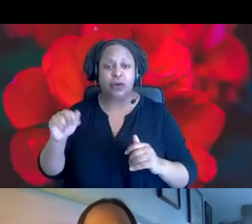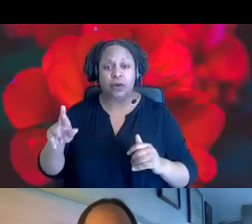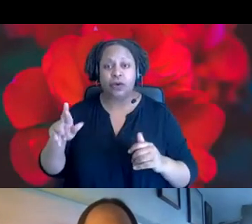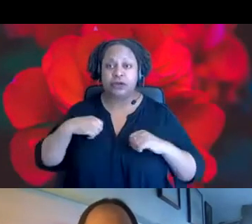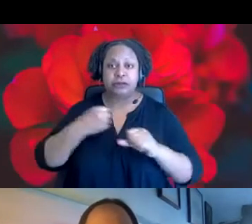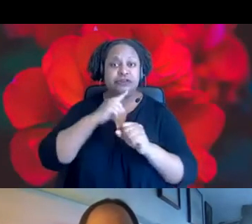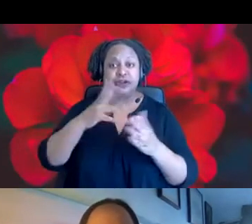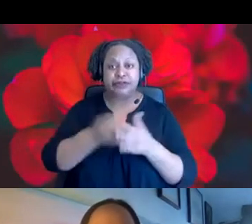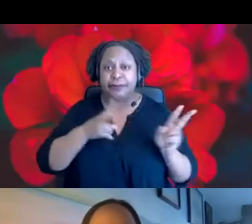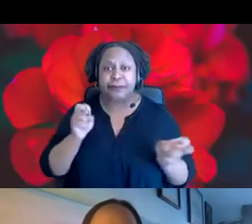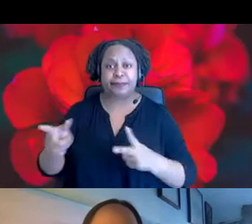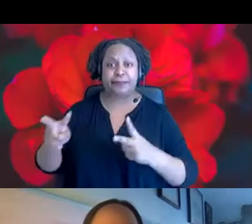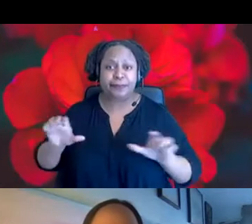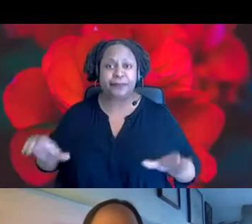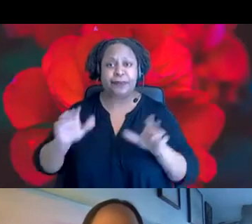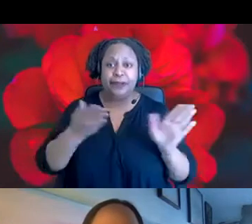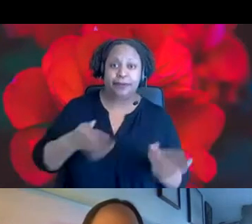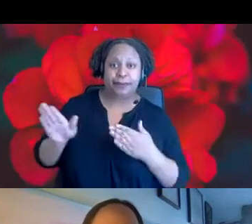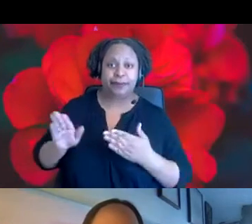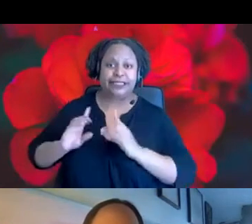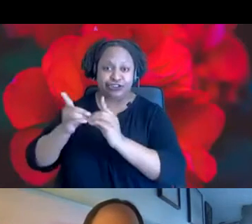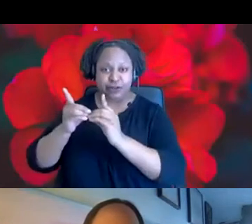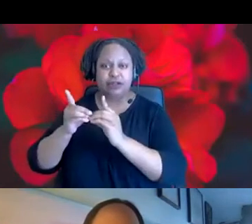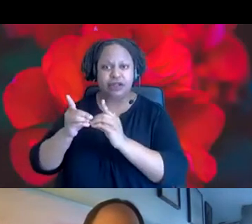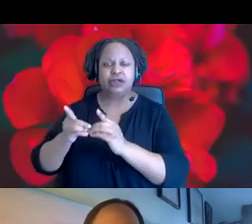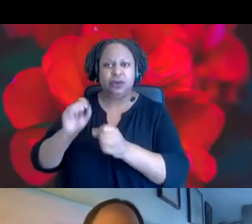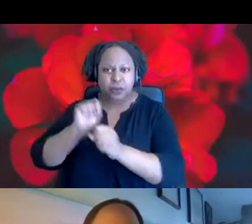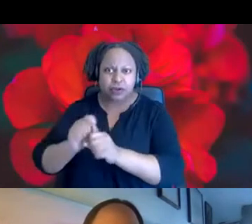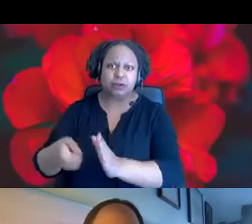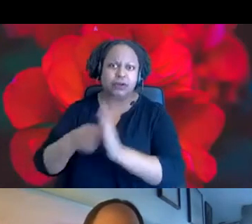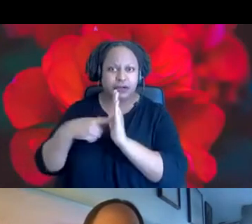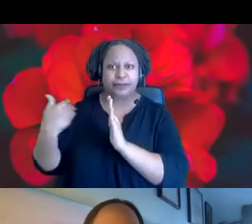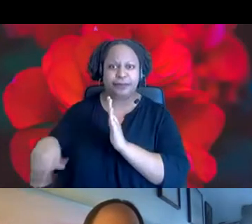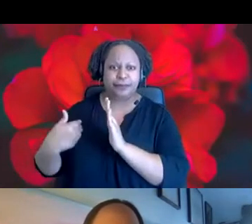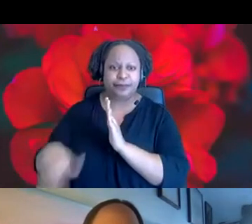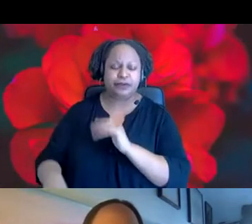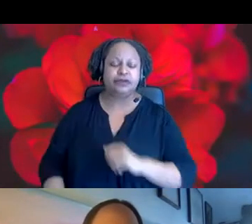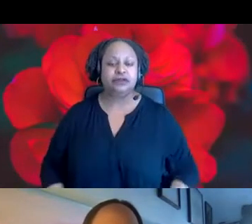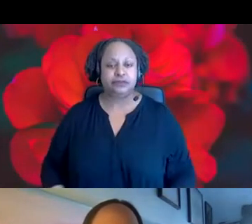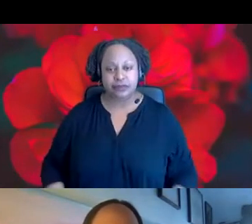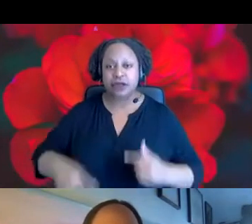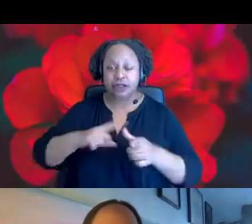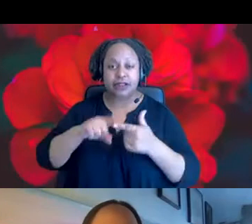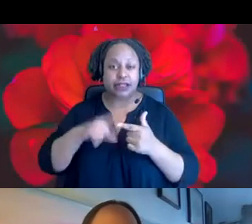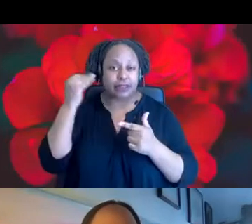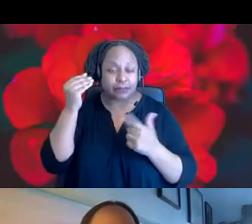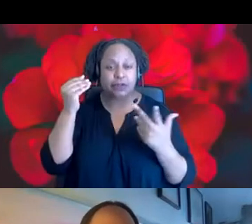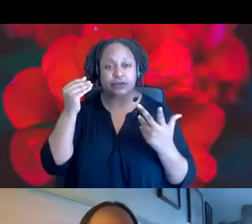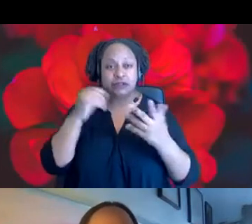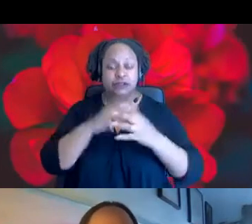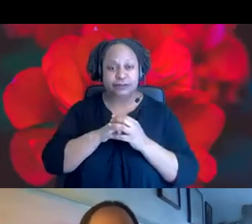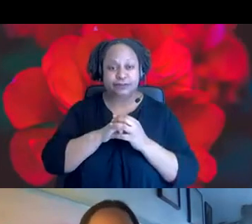happen, this pivot to digital. And then you know, I go back to also, is this the way